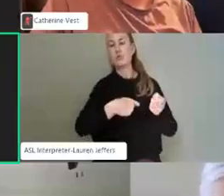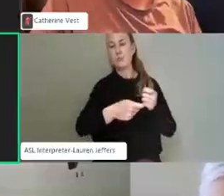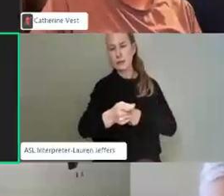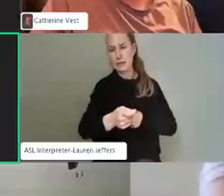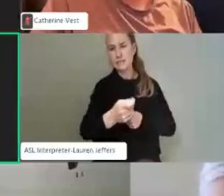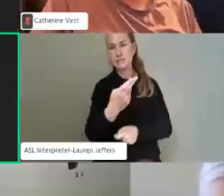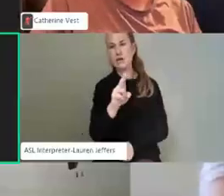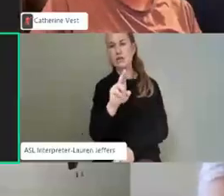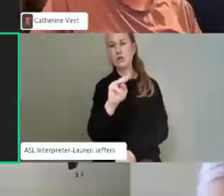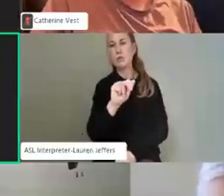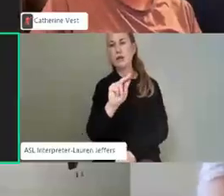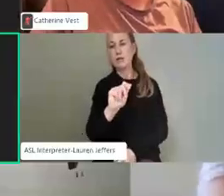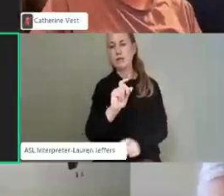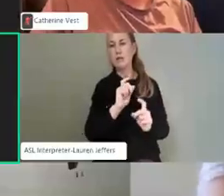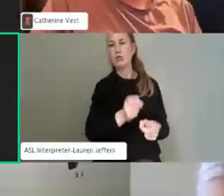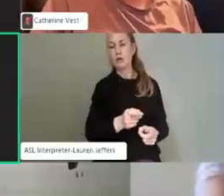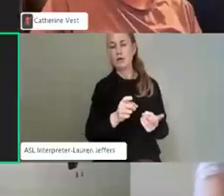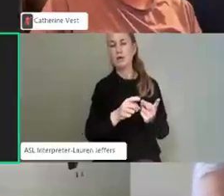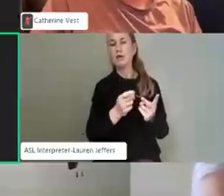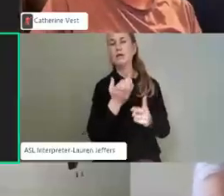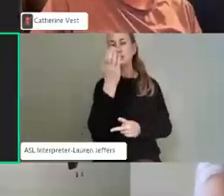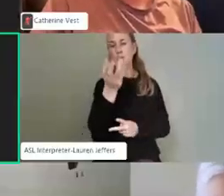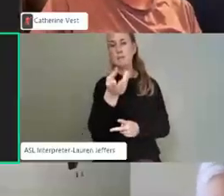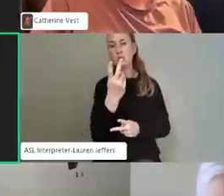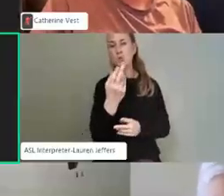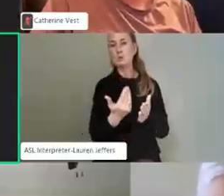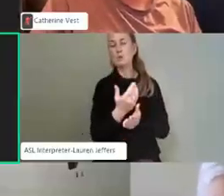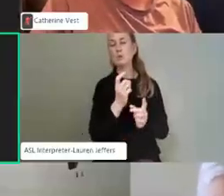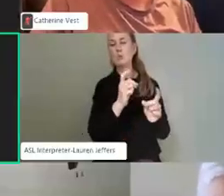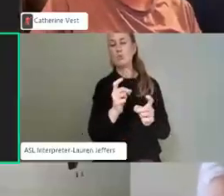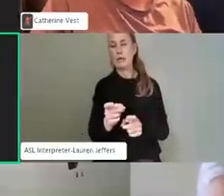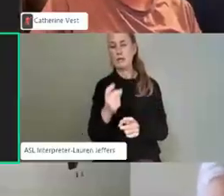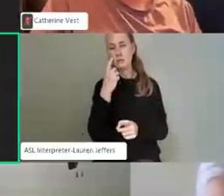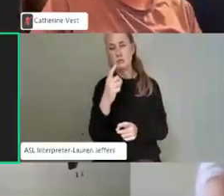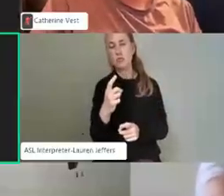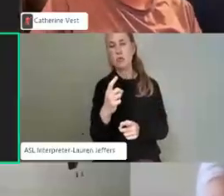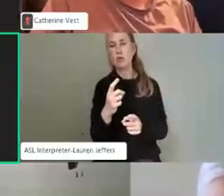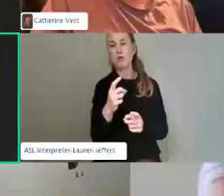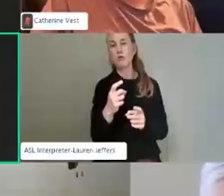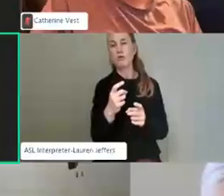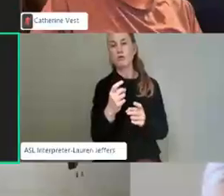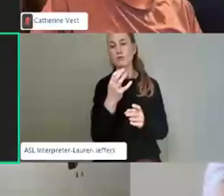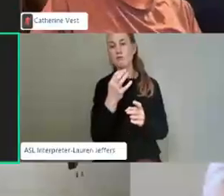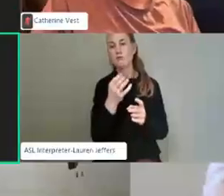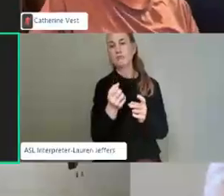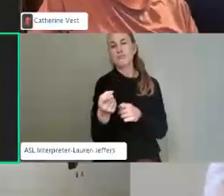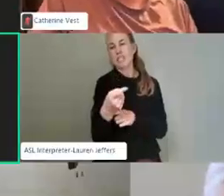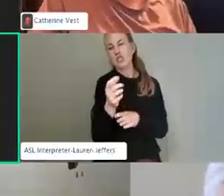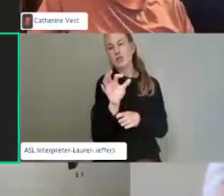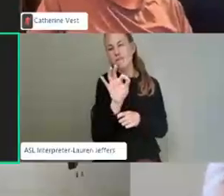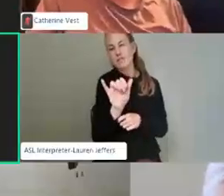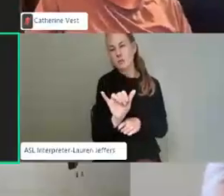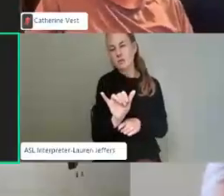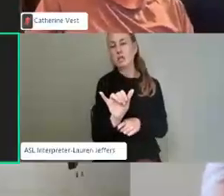on the Humana grant and are submitting 2 new grants for the coming fiscal year. And